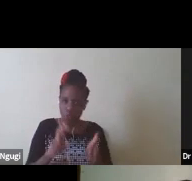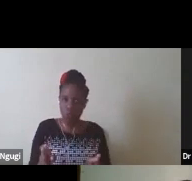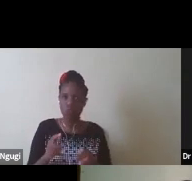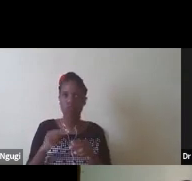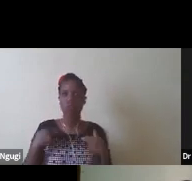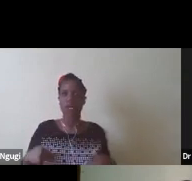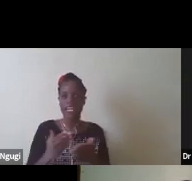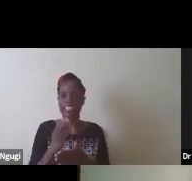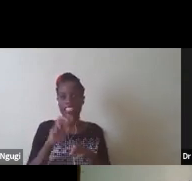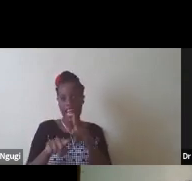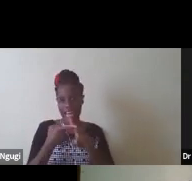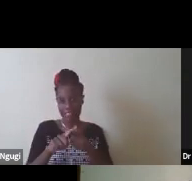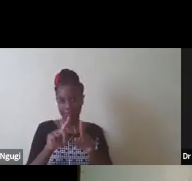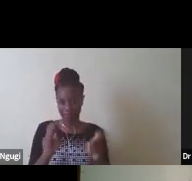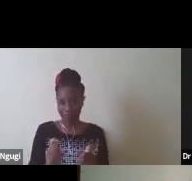Okay, thank you.